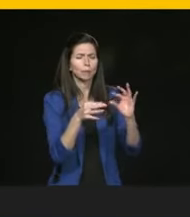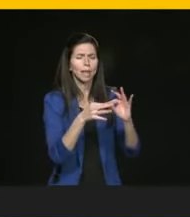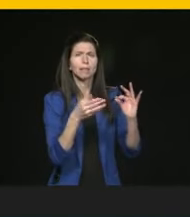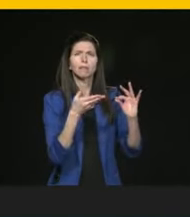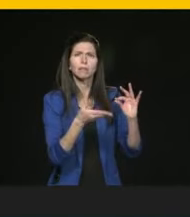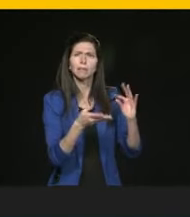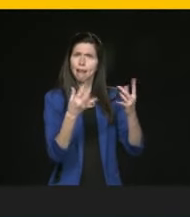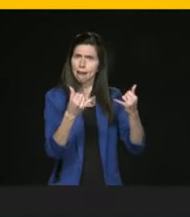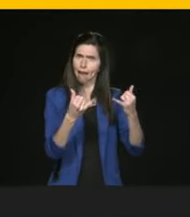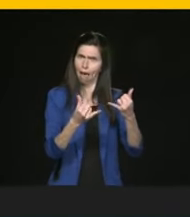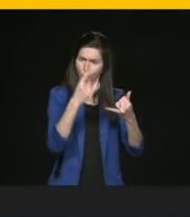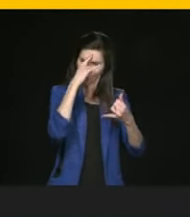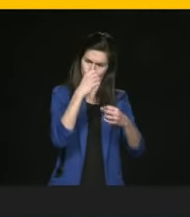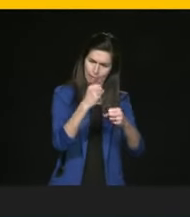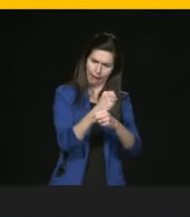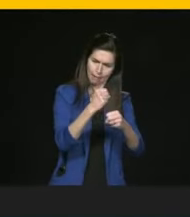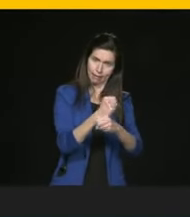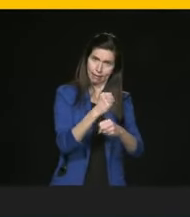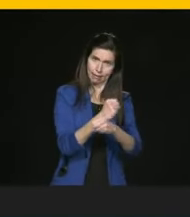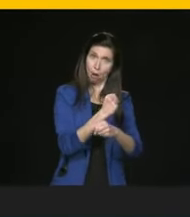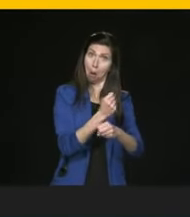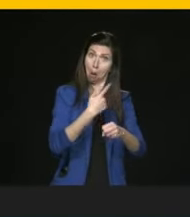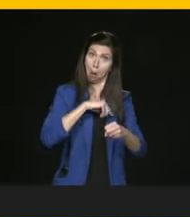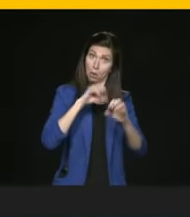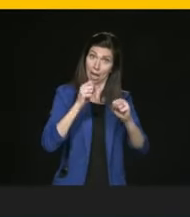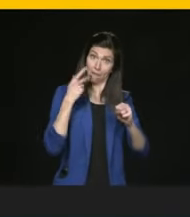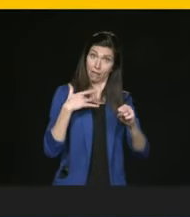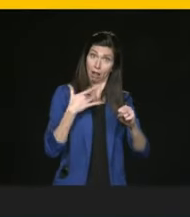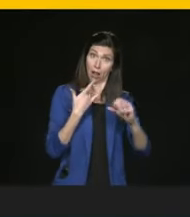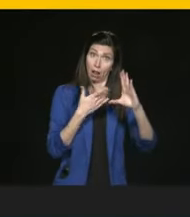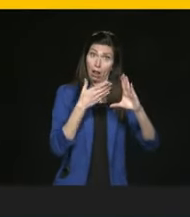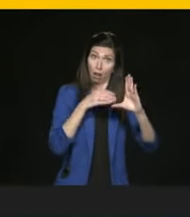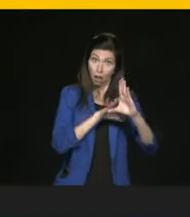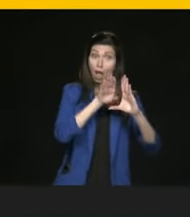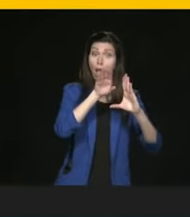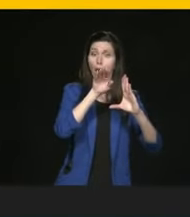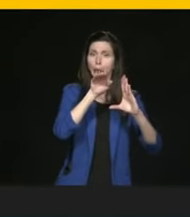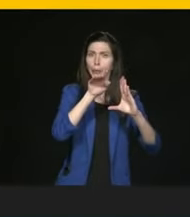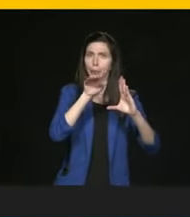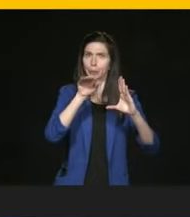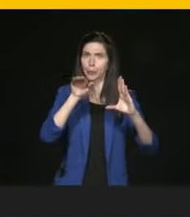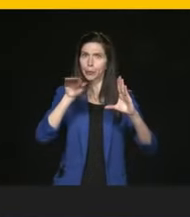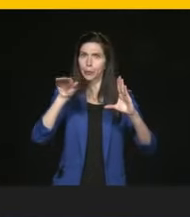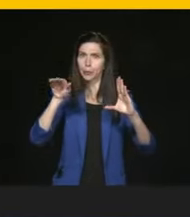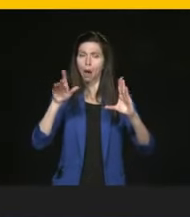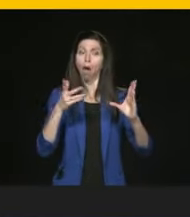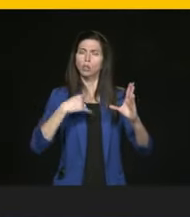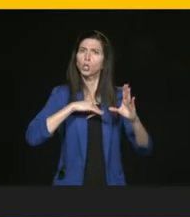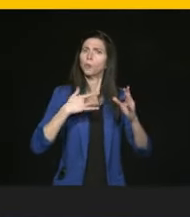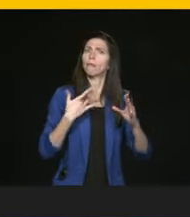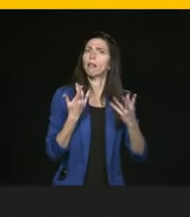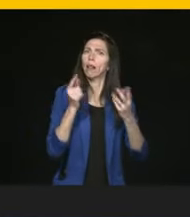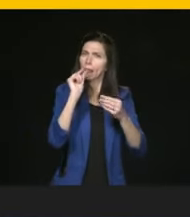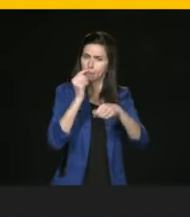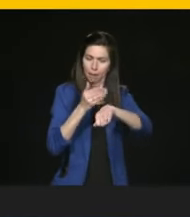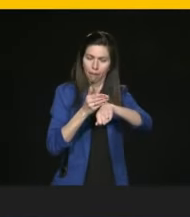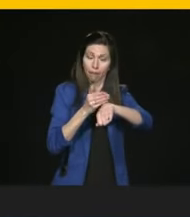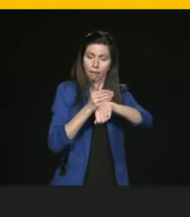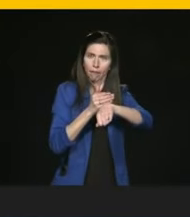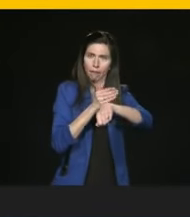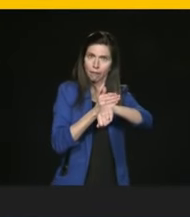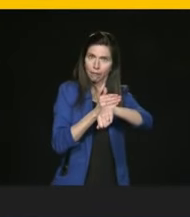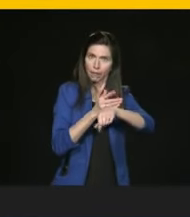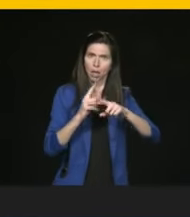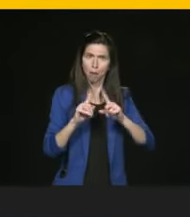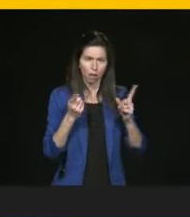and Canadians are starting to see numbers in their provinces improving, and so they're naturally going to question when we can get to the new normal. So what